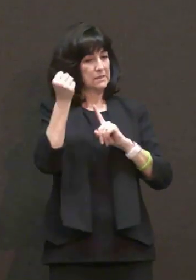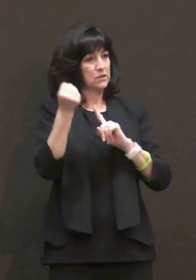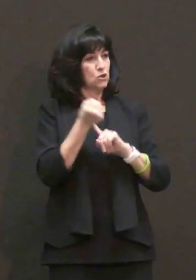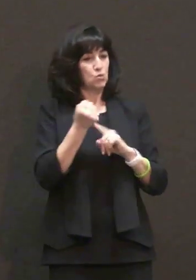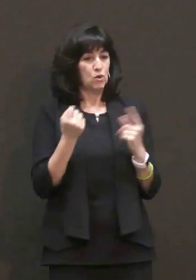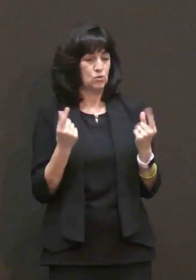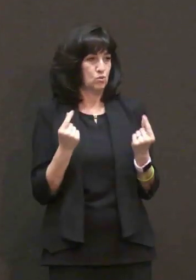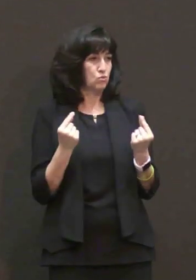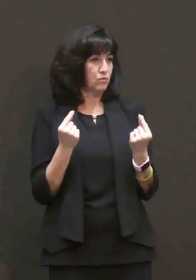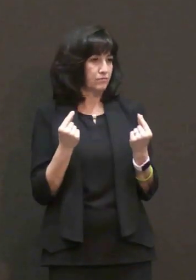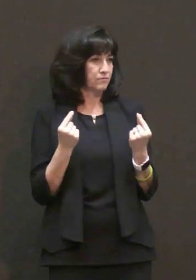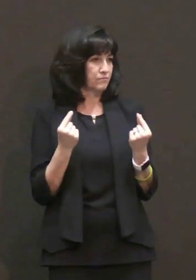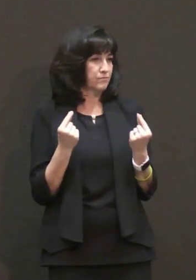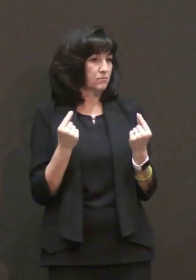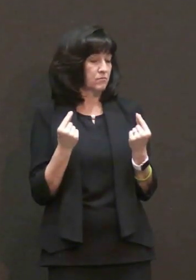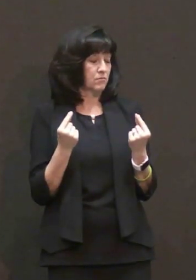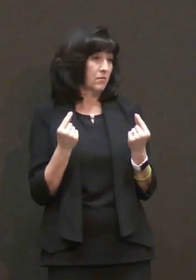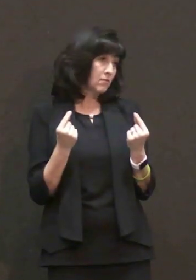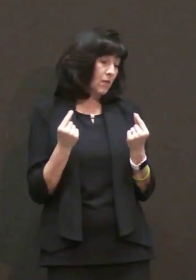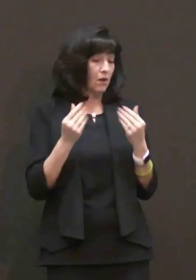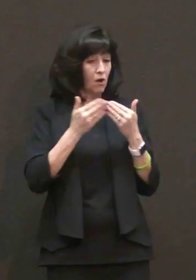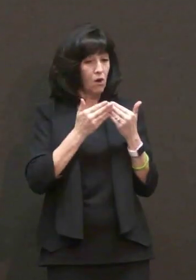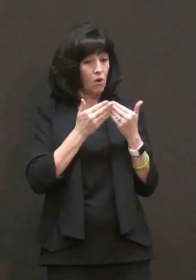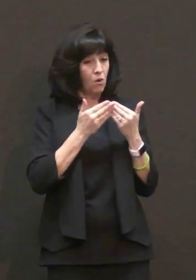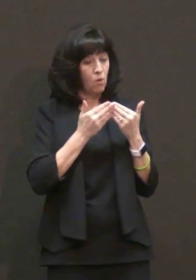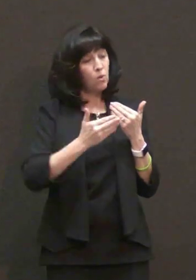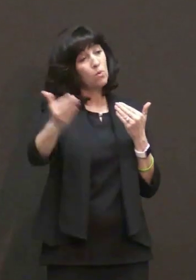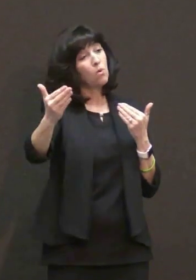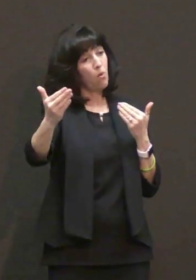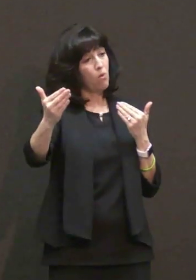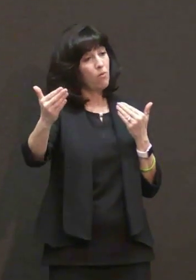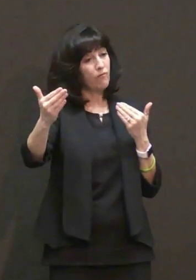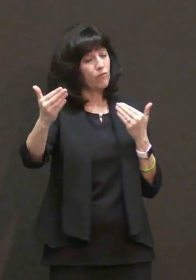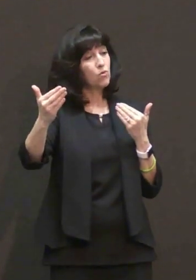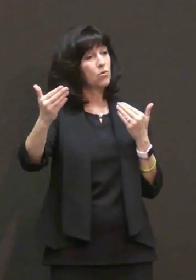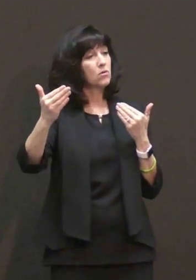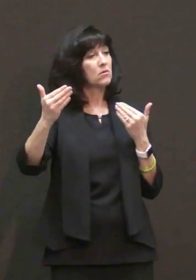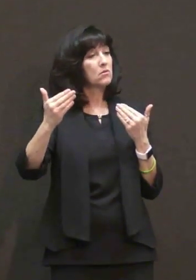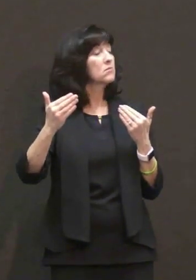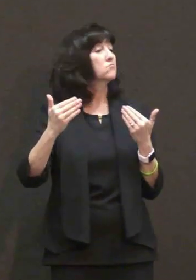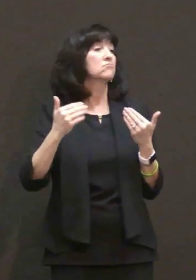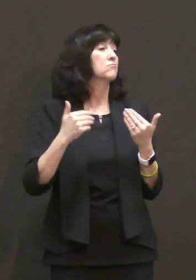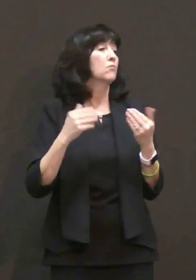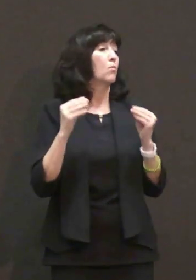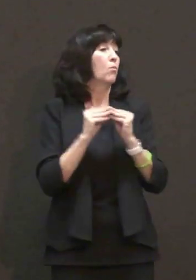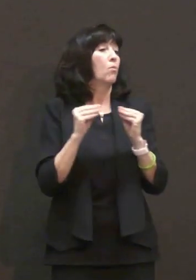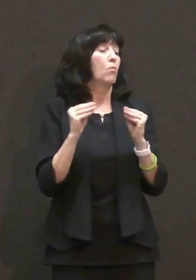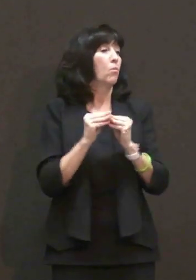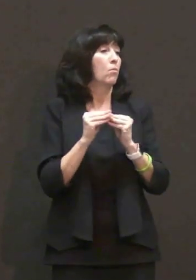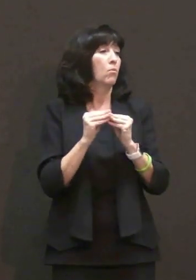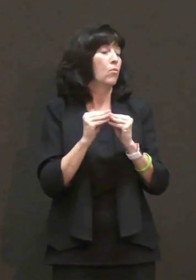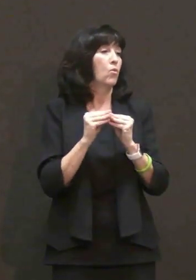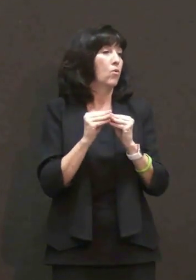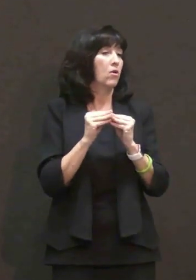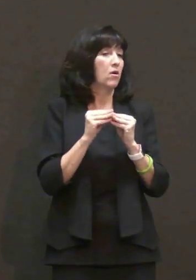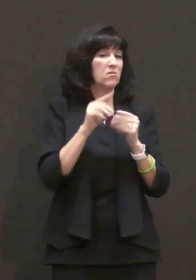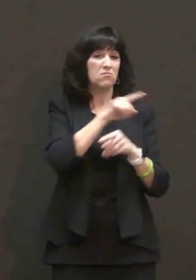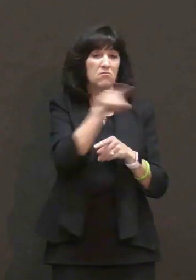forward, I think what we can lean into more than anything is the enforcement side of it. Because it's one thing to